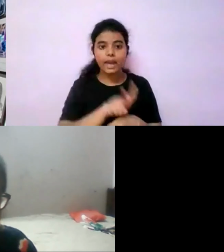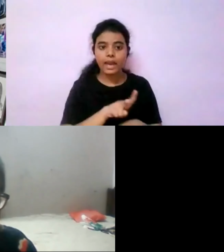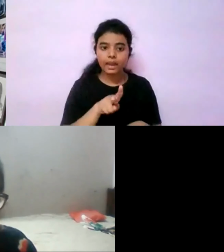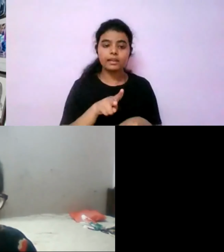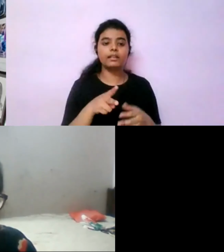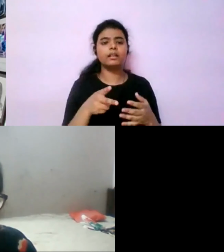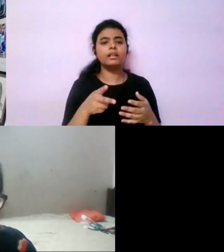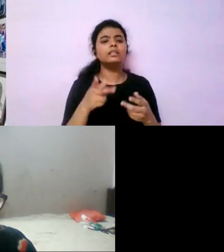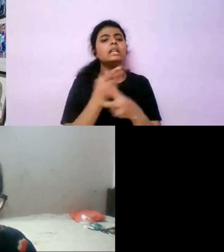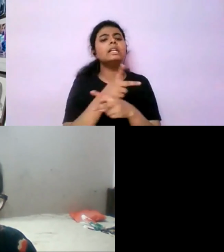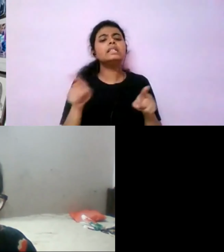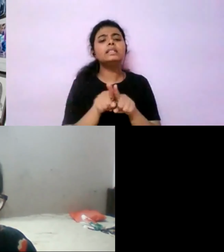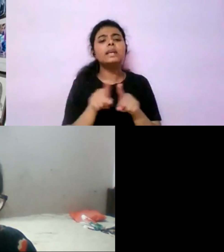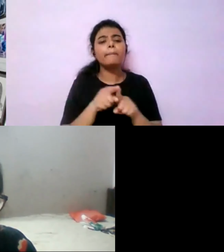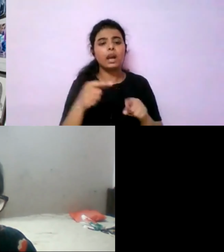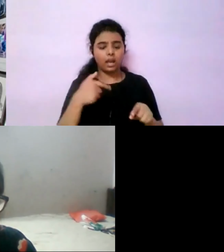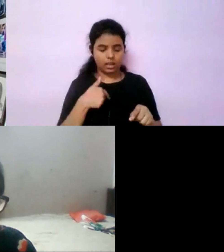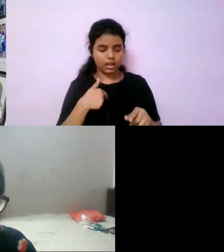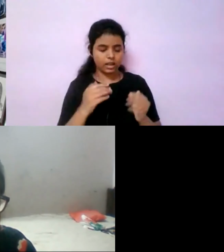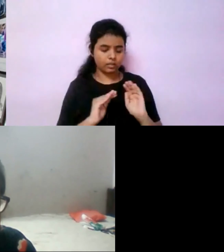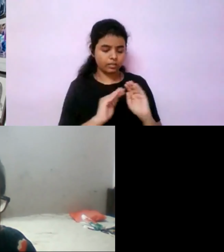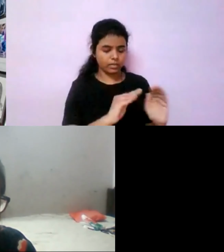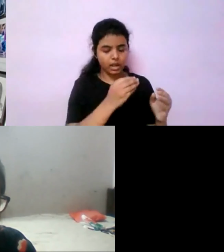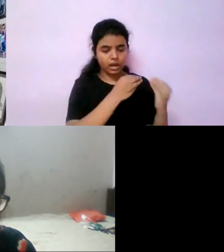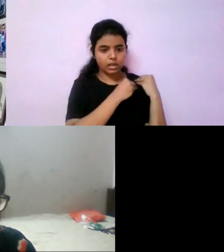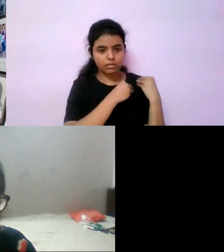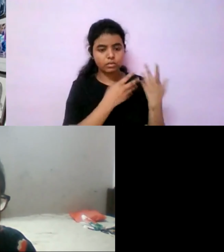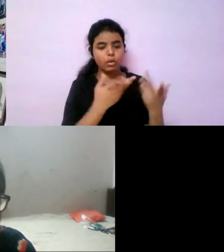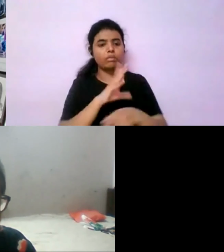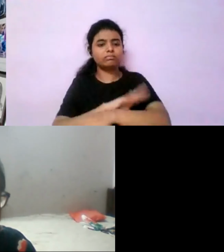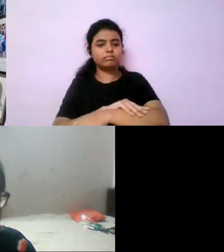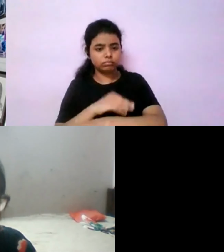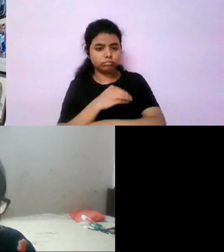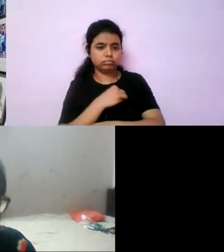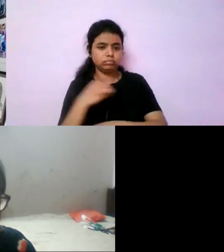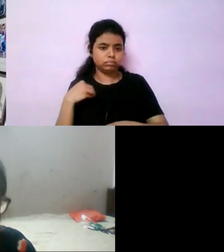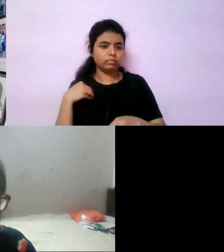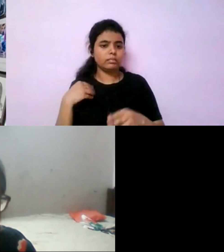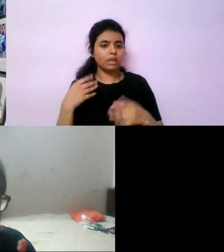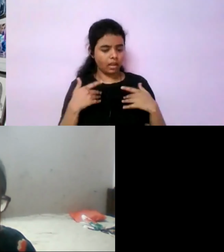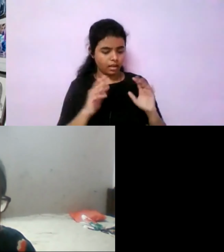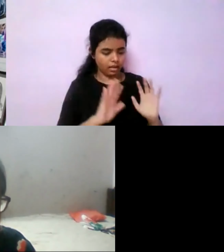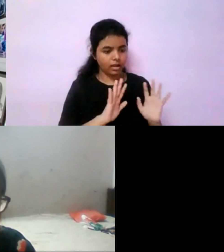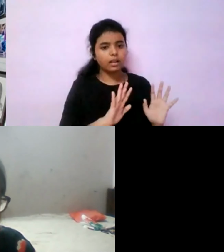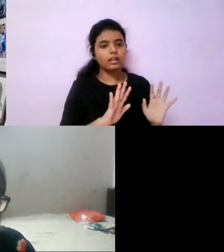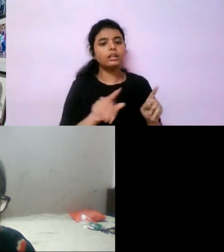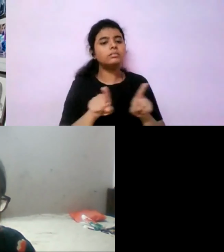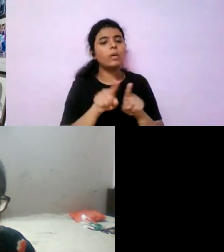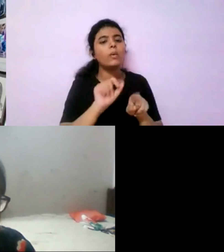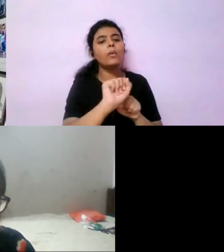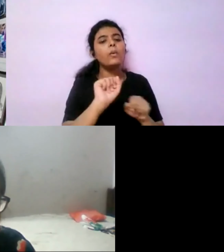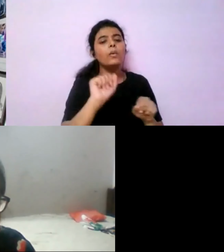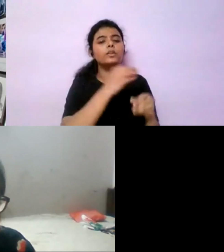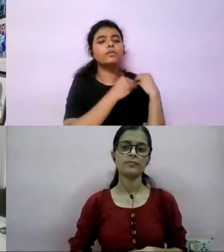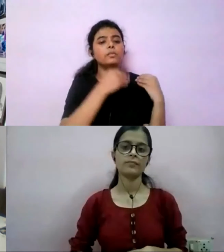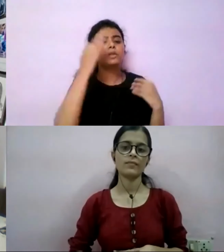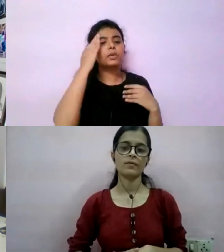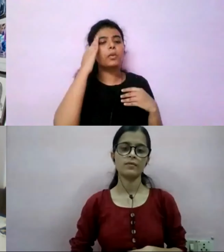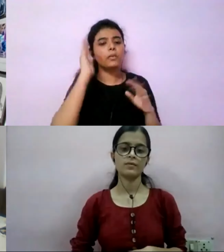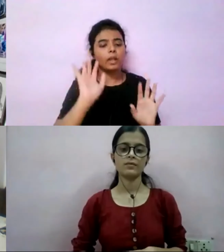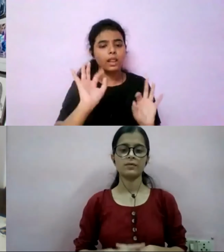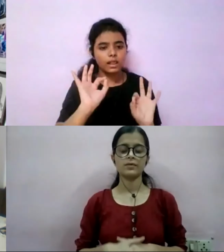taking turns to take her to a physiotherapy center for her physiotherapy, and so